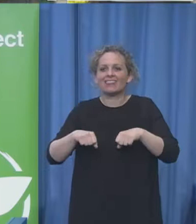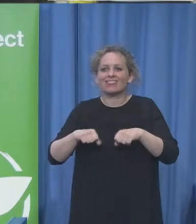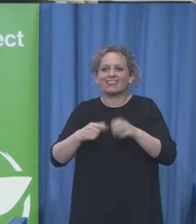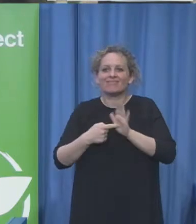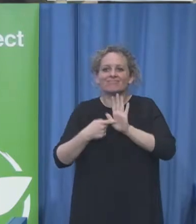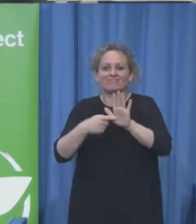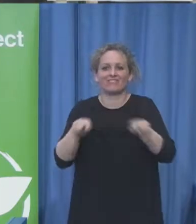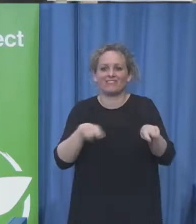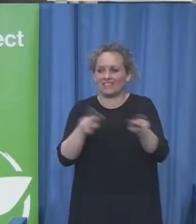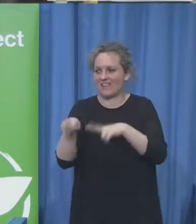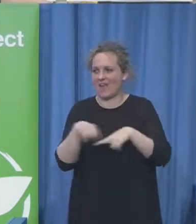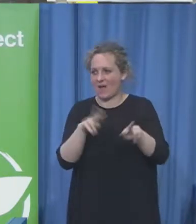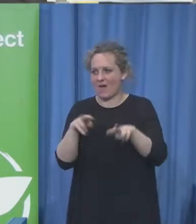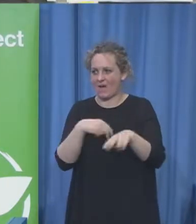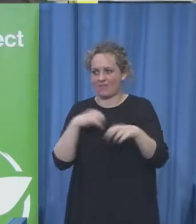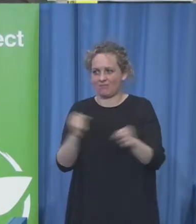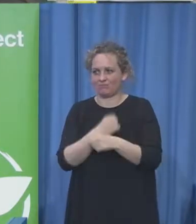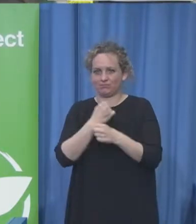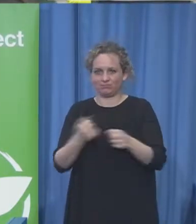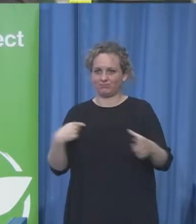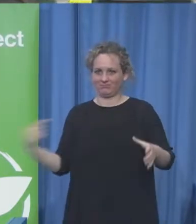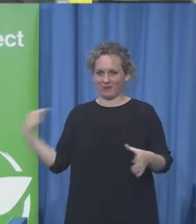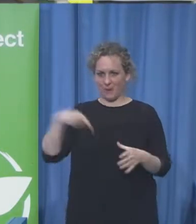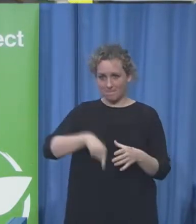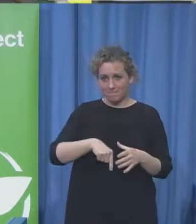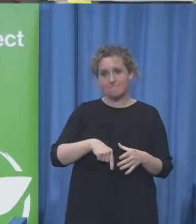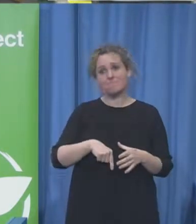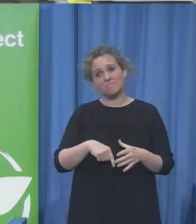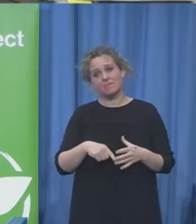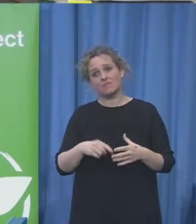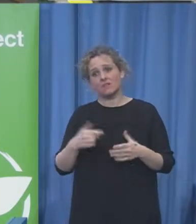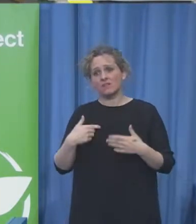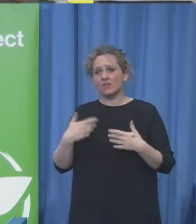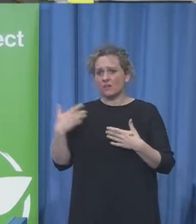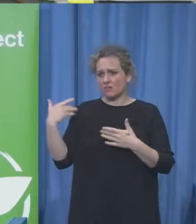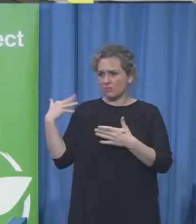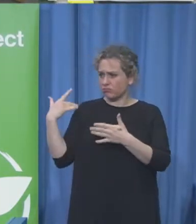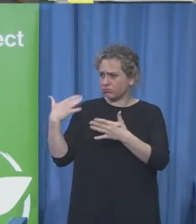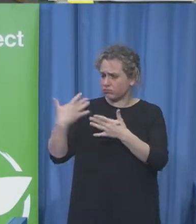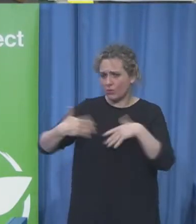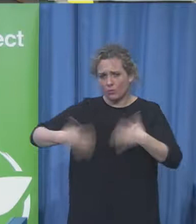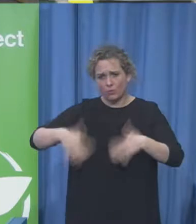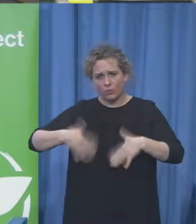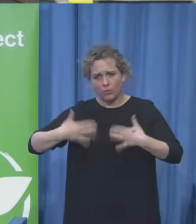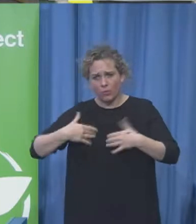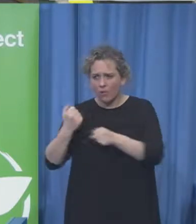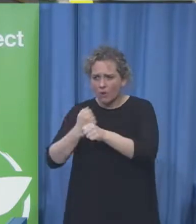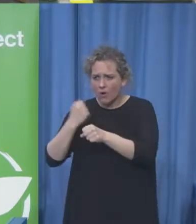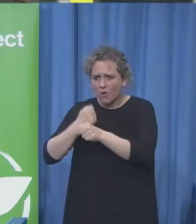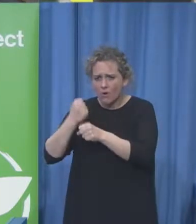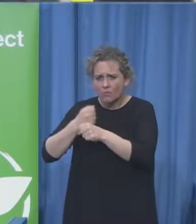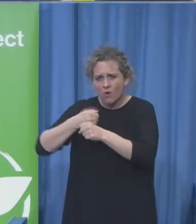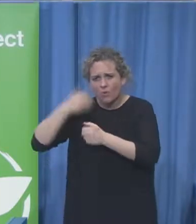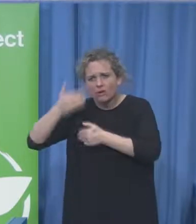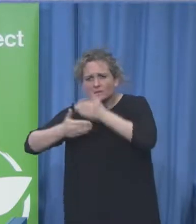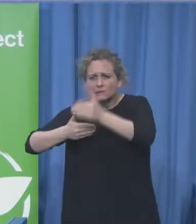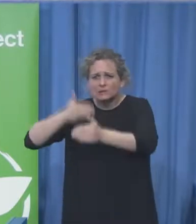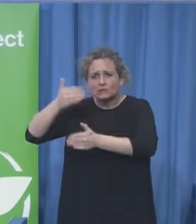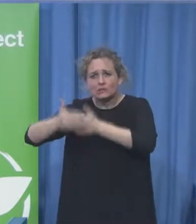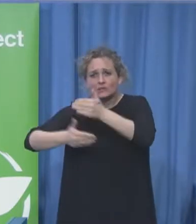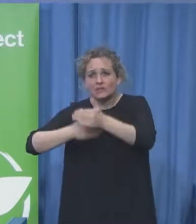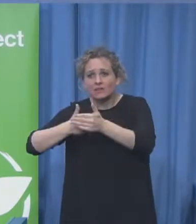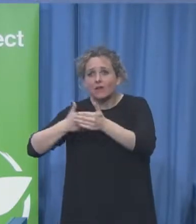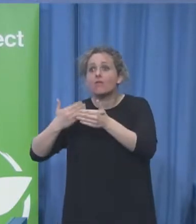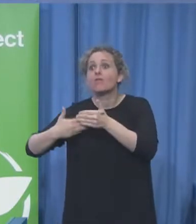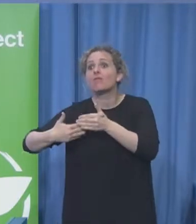lot of ground when it comes to employment and thinking about innovations and moving more people